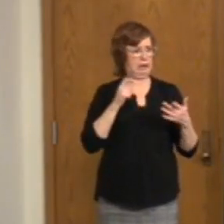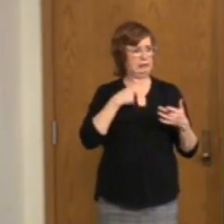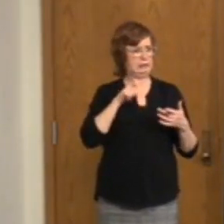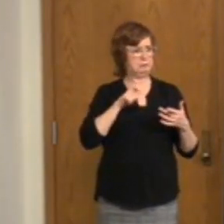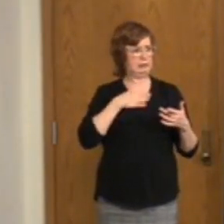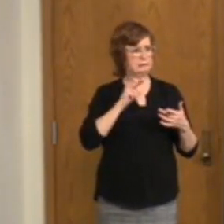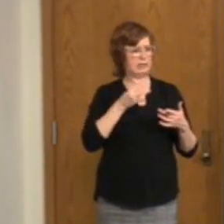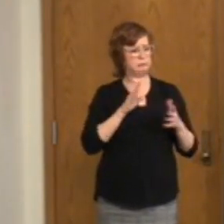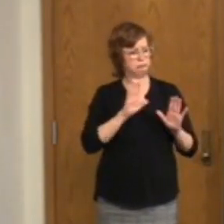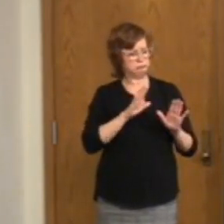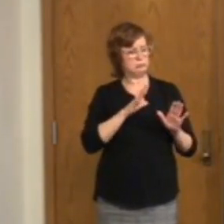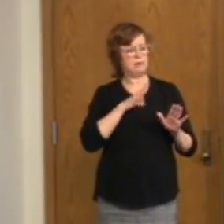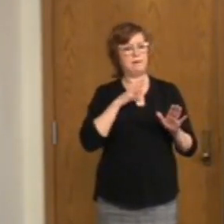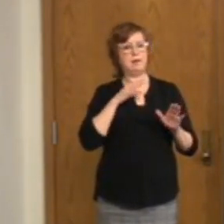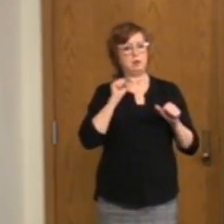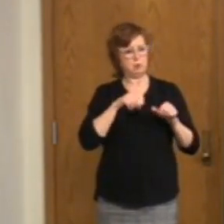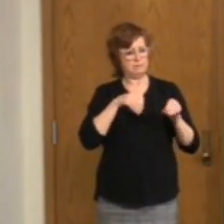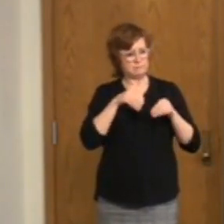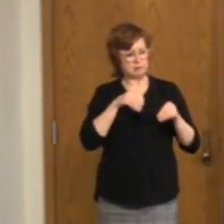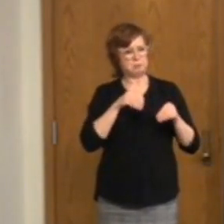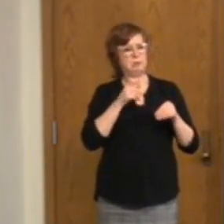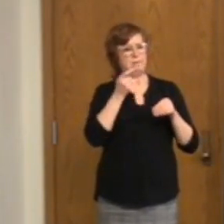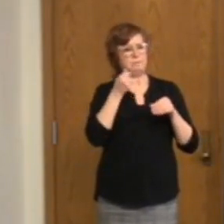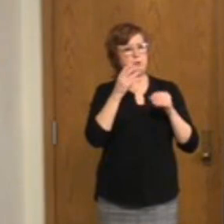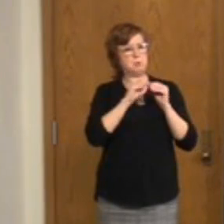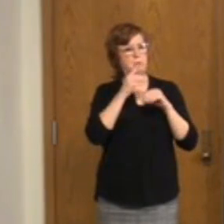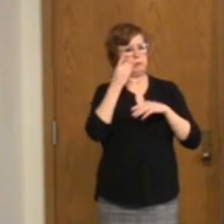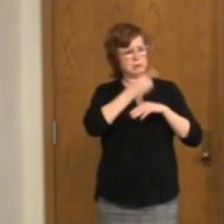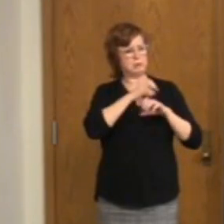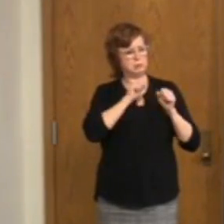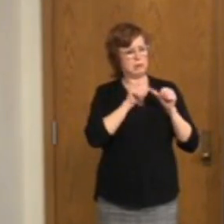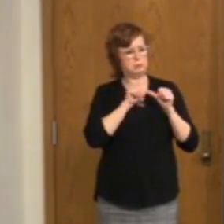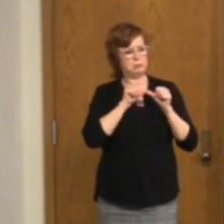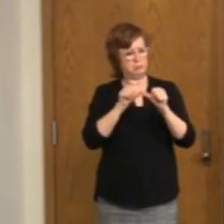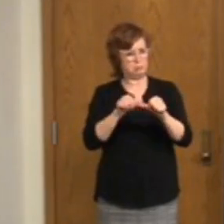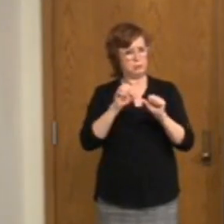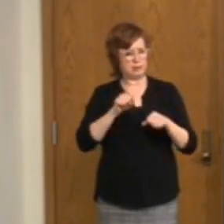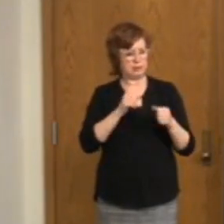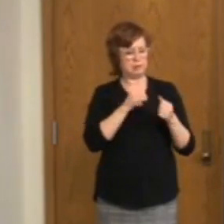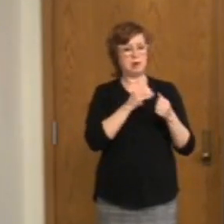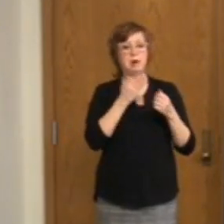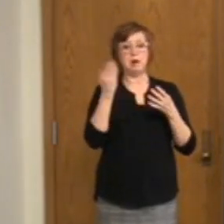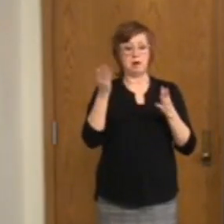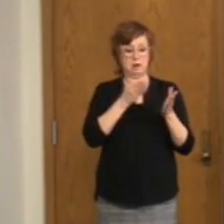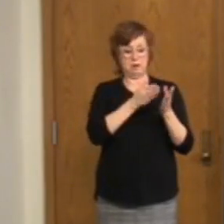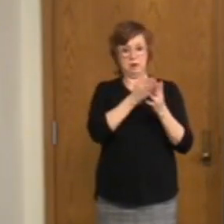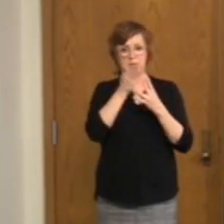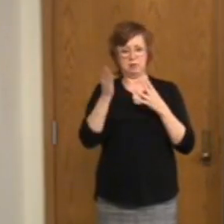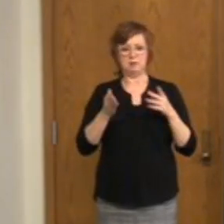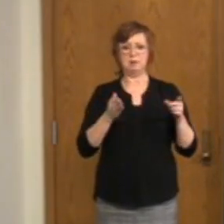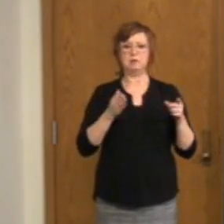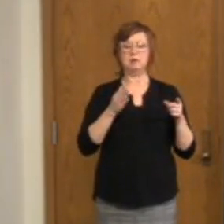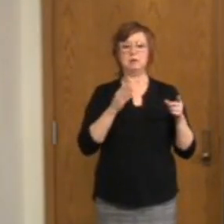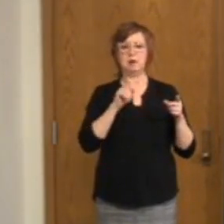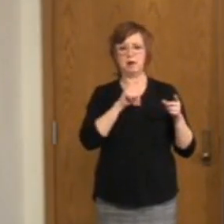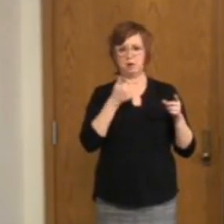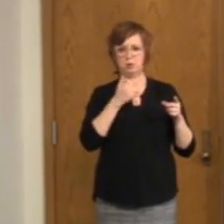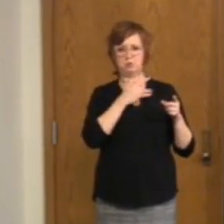provinces are, entering that 3 to 4 month gap between first and second doses, they have demonstrated that first